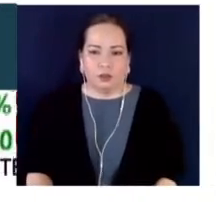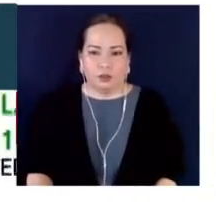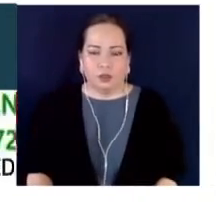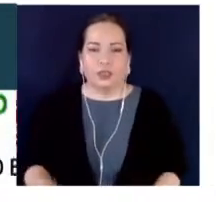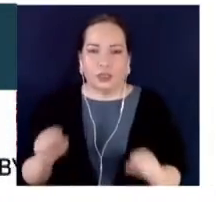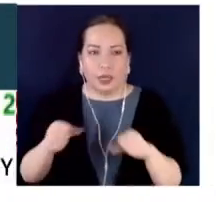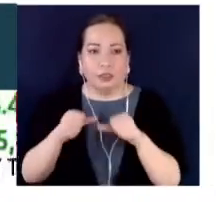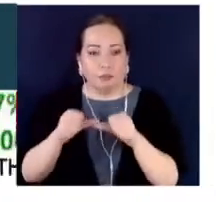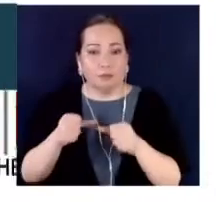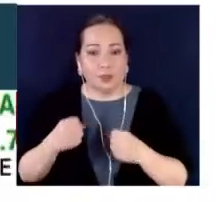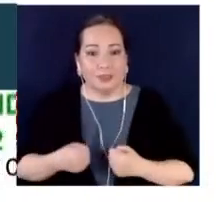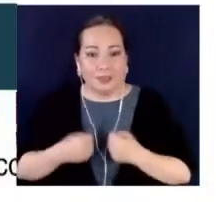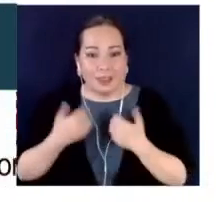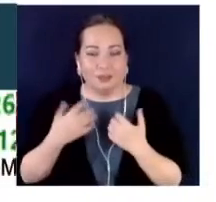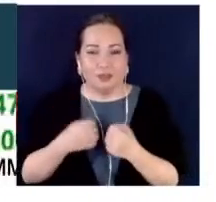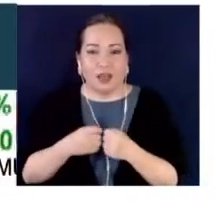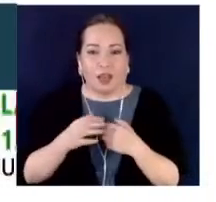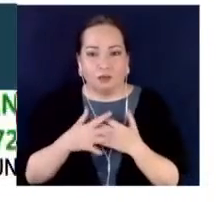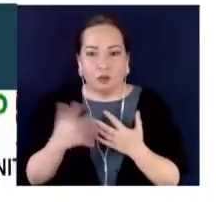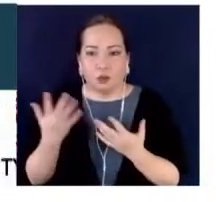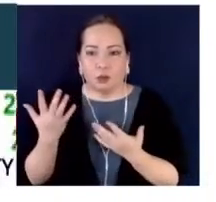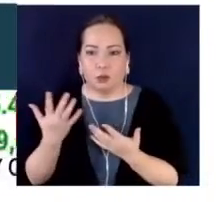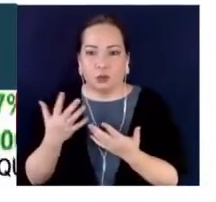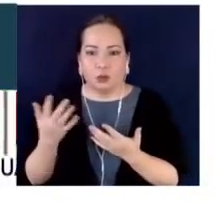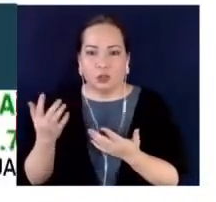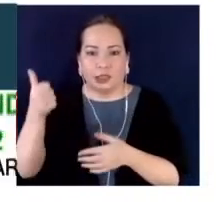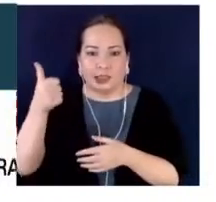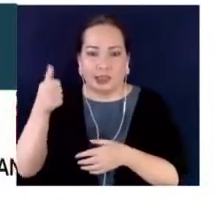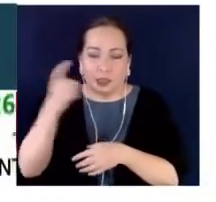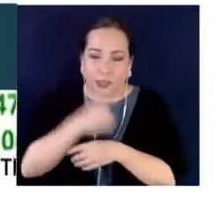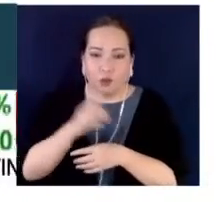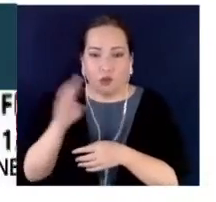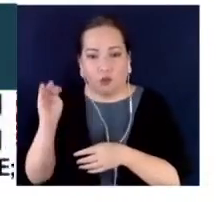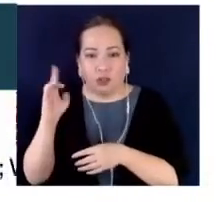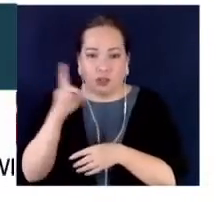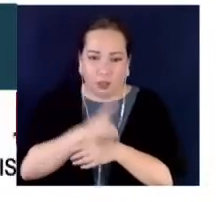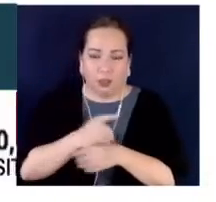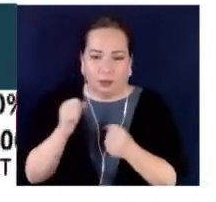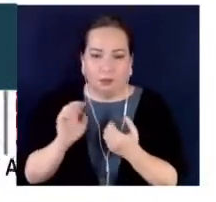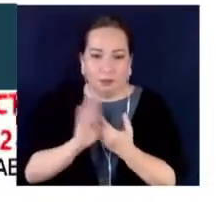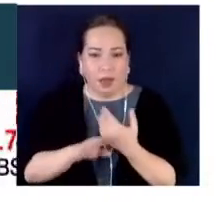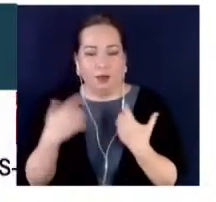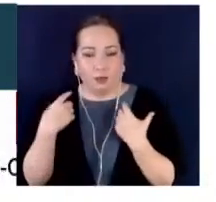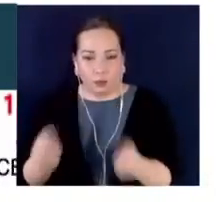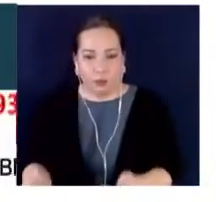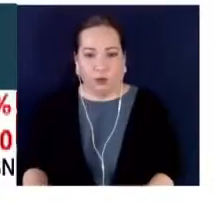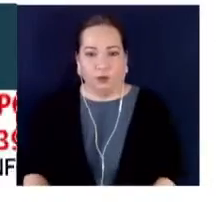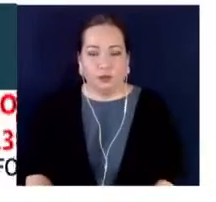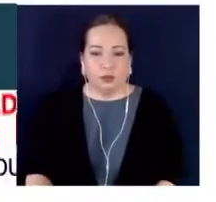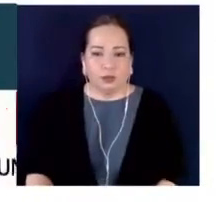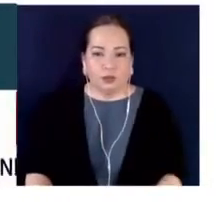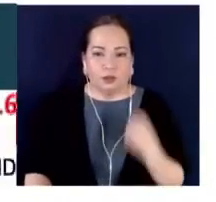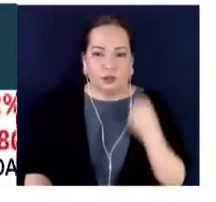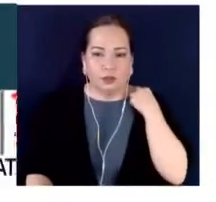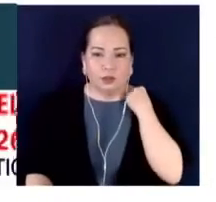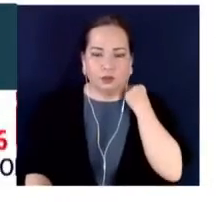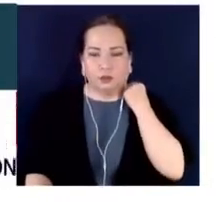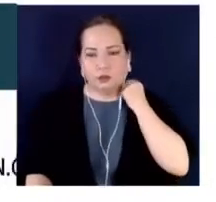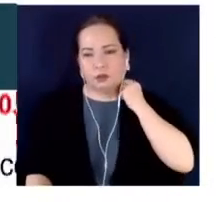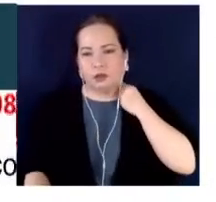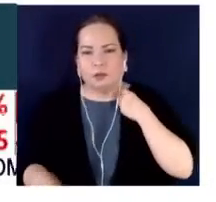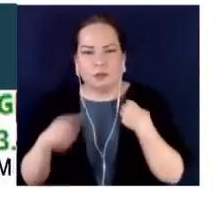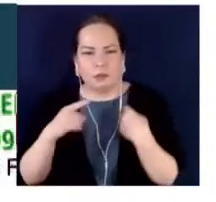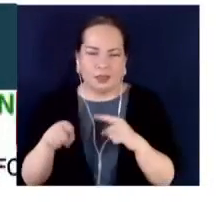survive in after maybe 10 days or 14 days. Mm-mm. But you know, the nature of this